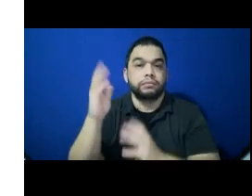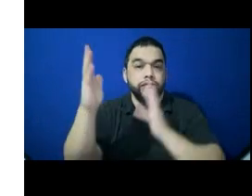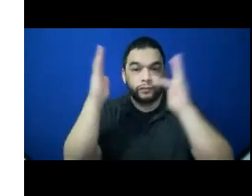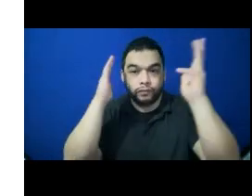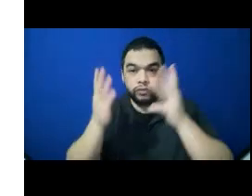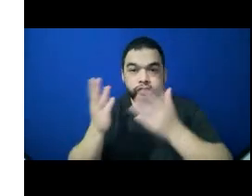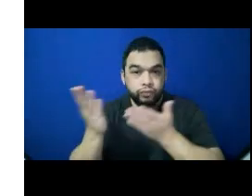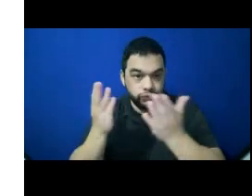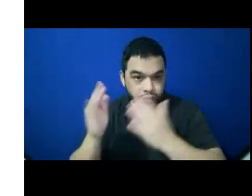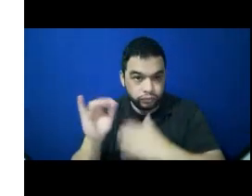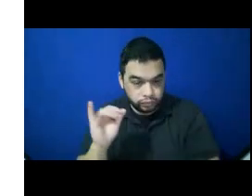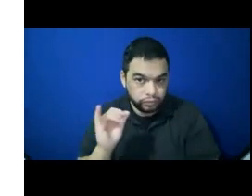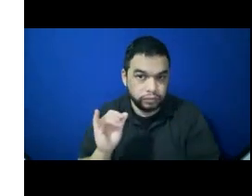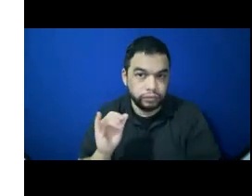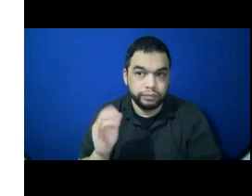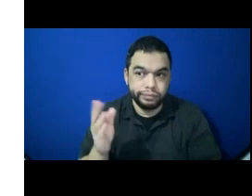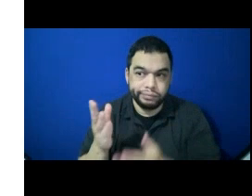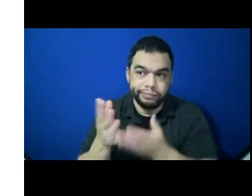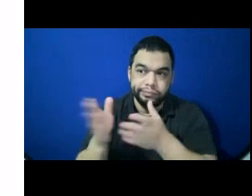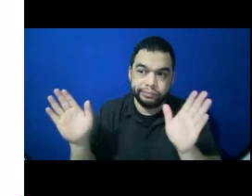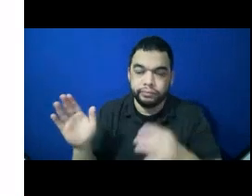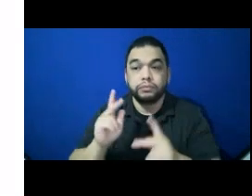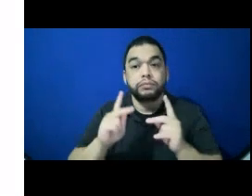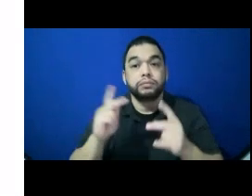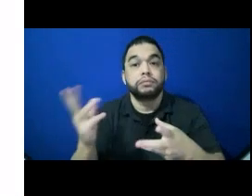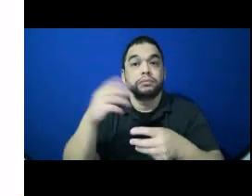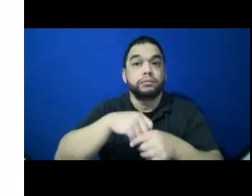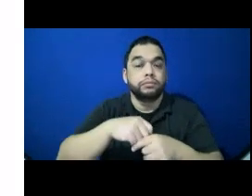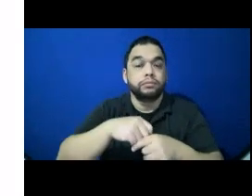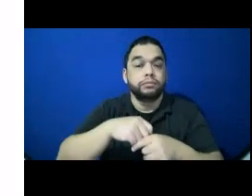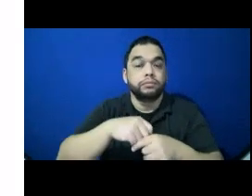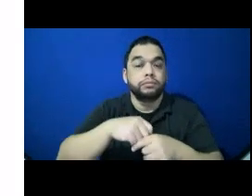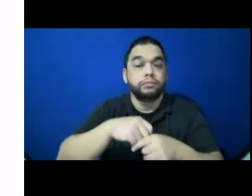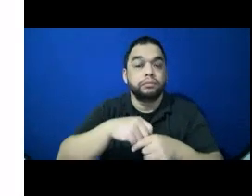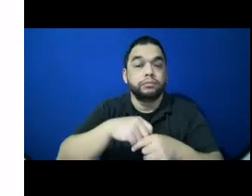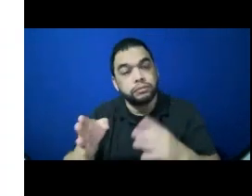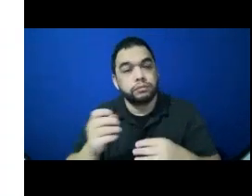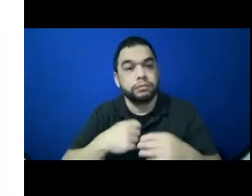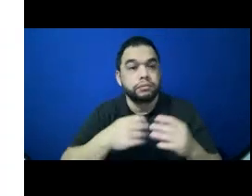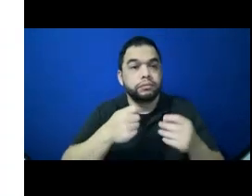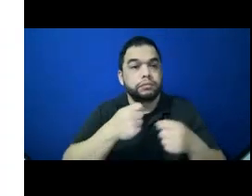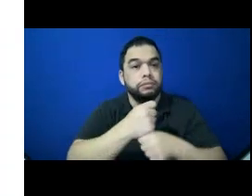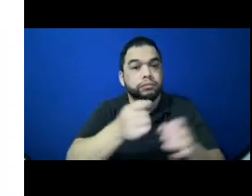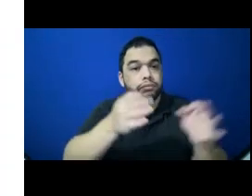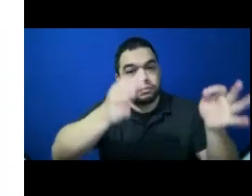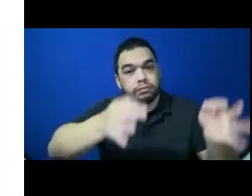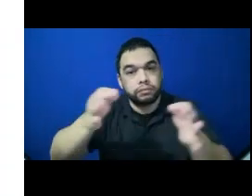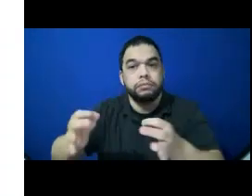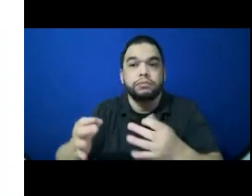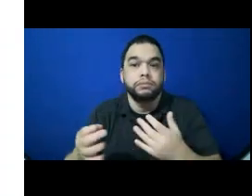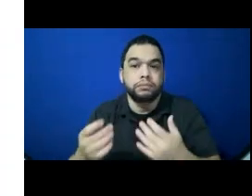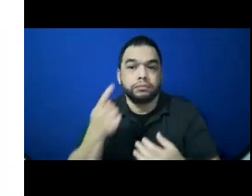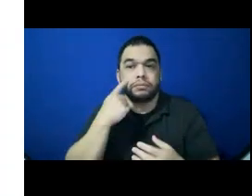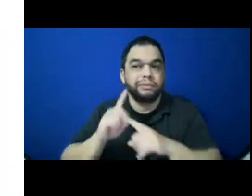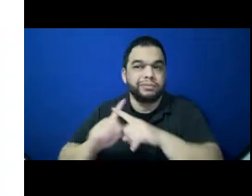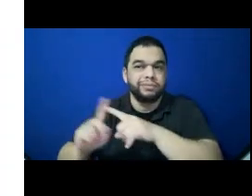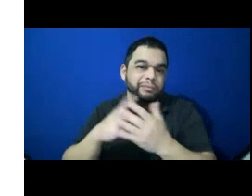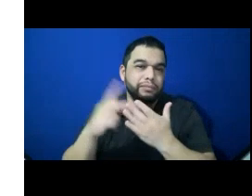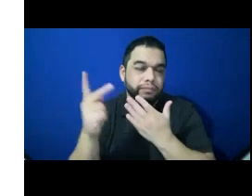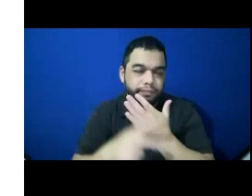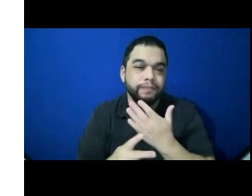folks that are in the planning or decision-making space for programs, and also